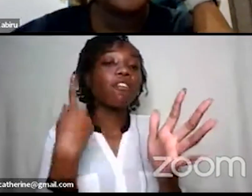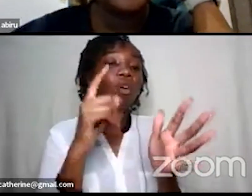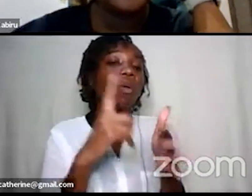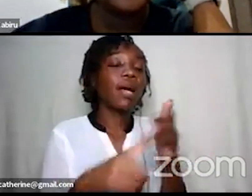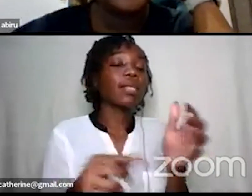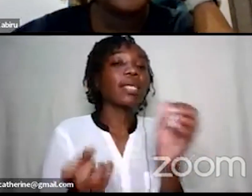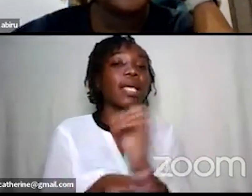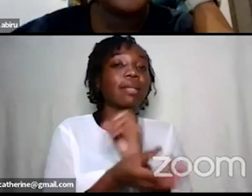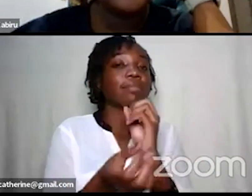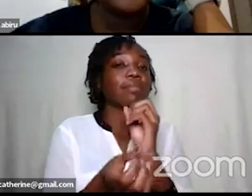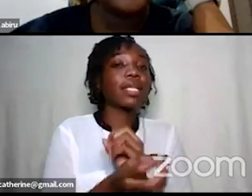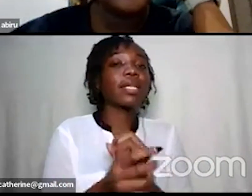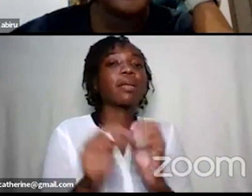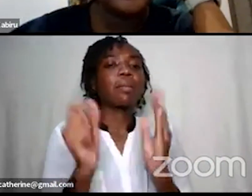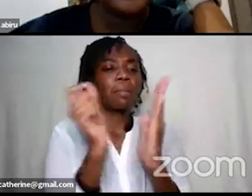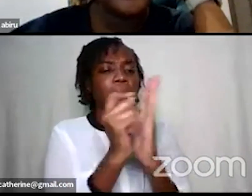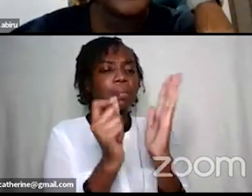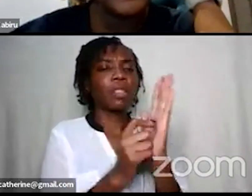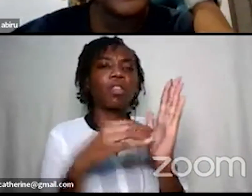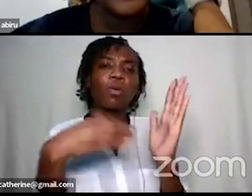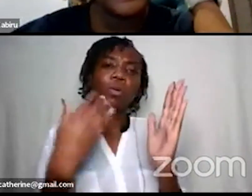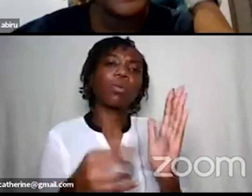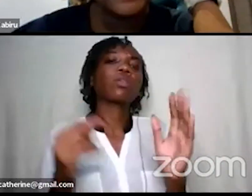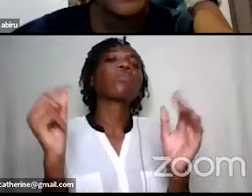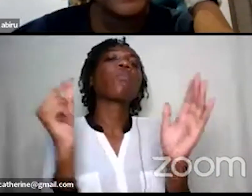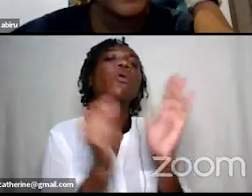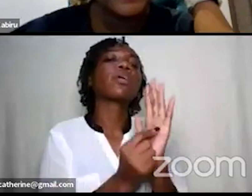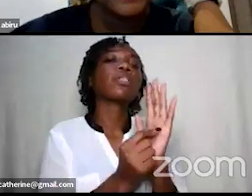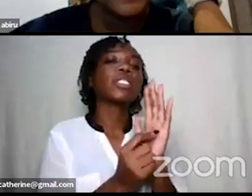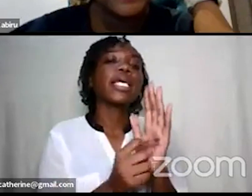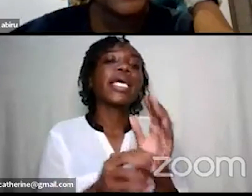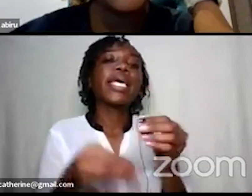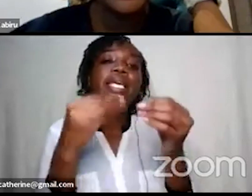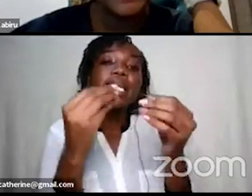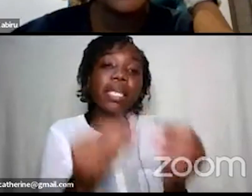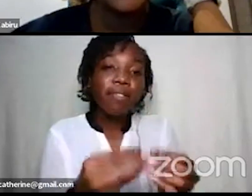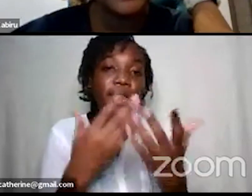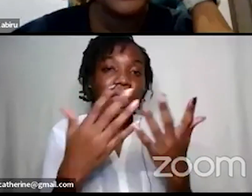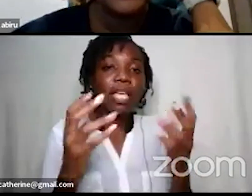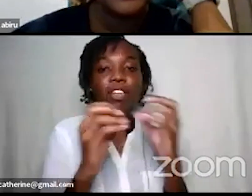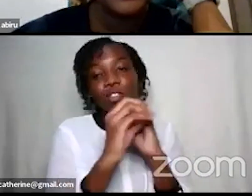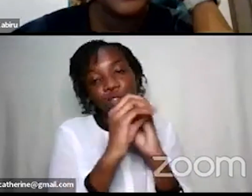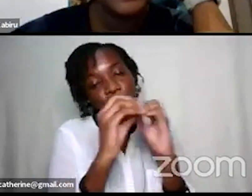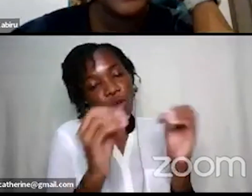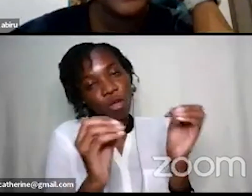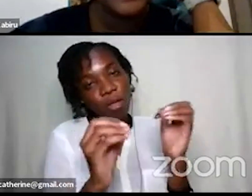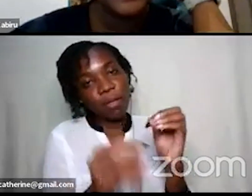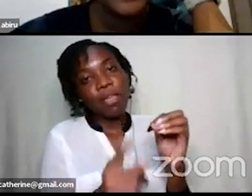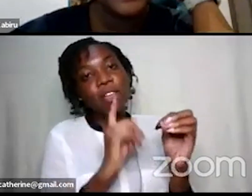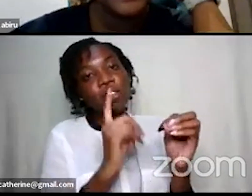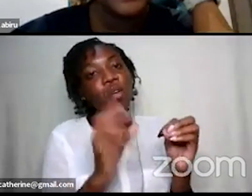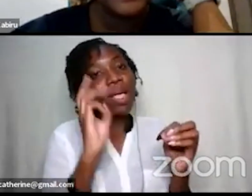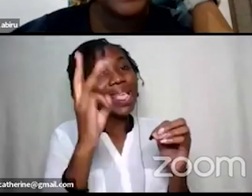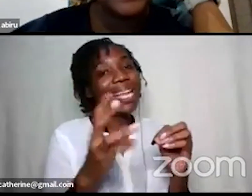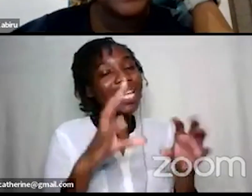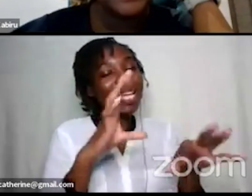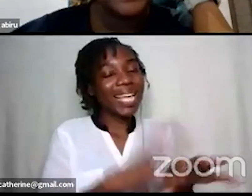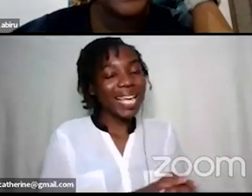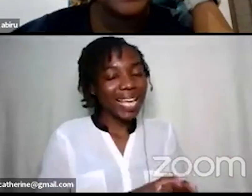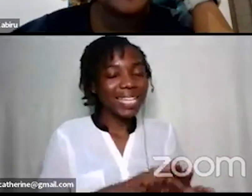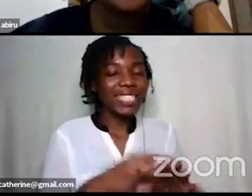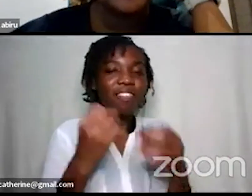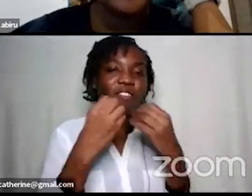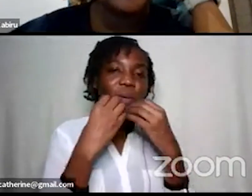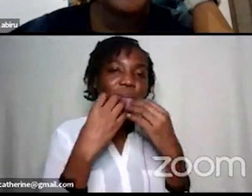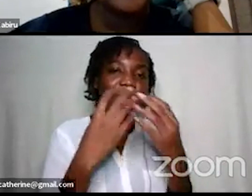saying that PowerPoint are normally points. They'll not give you the context. So you need to also get the context so that you can be able to apply.